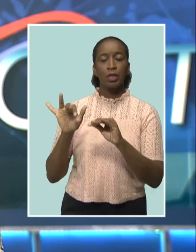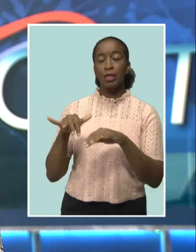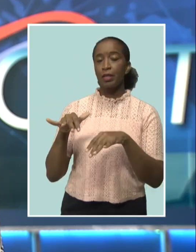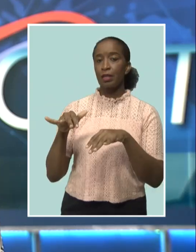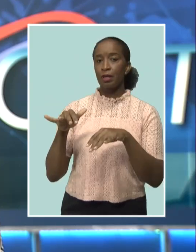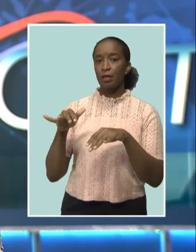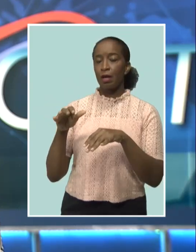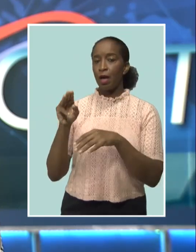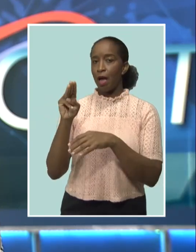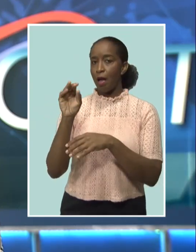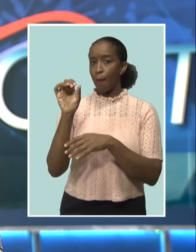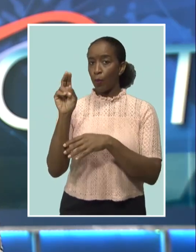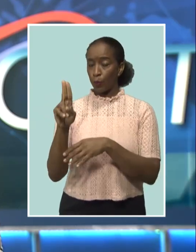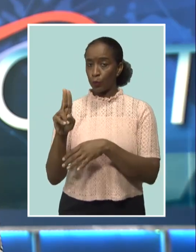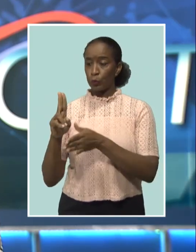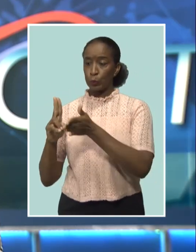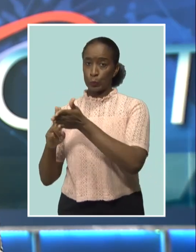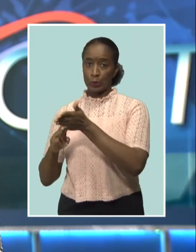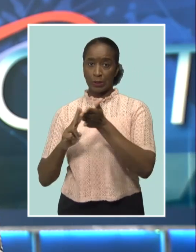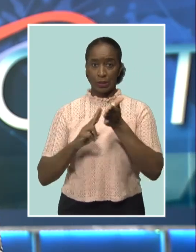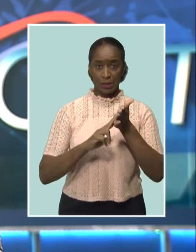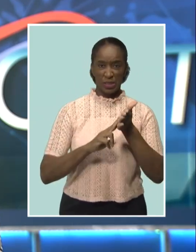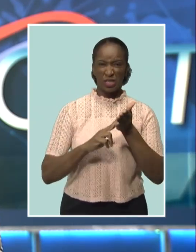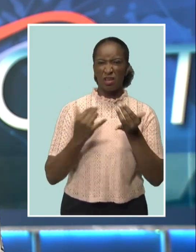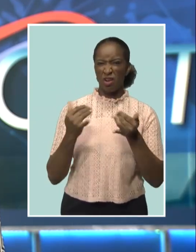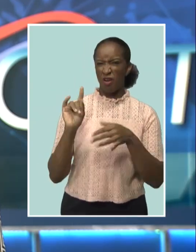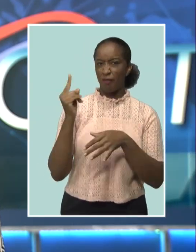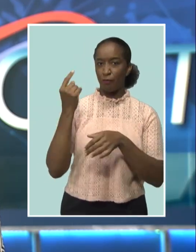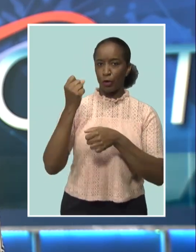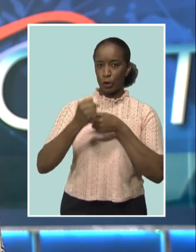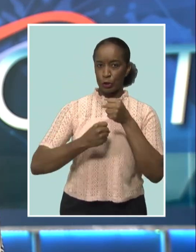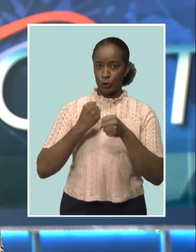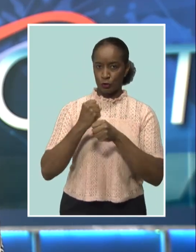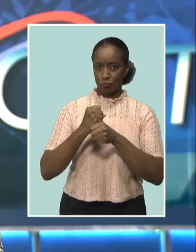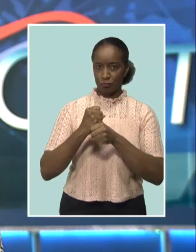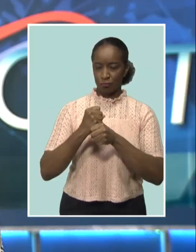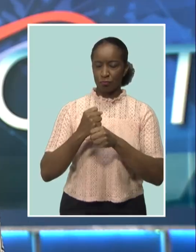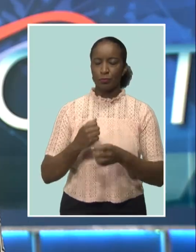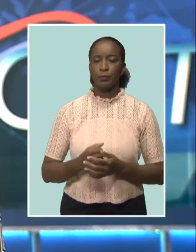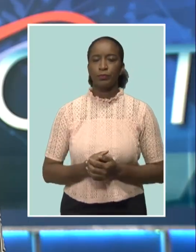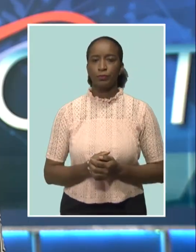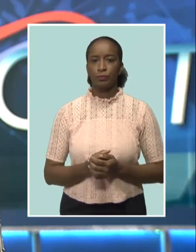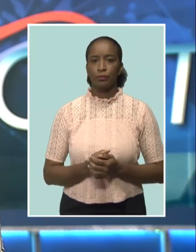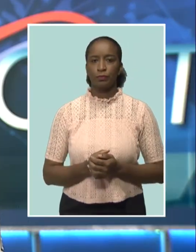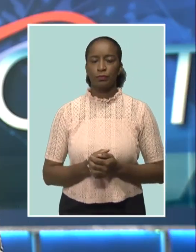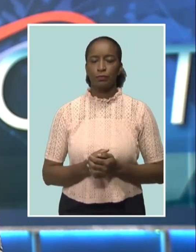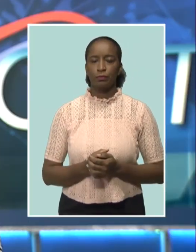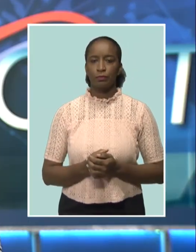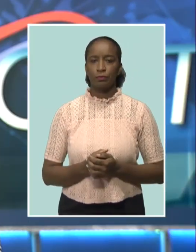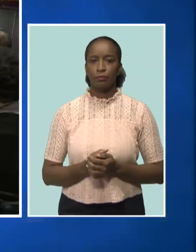signing of a Memorandum of Understanding between the two entities. Trevor Thorpe was there and he filed this report.